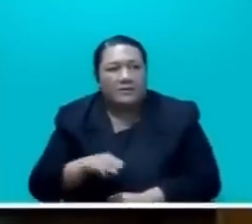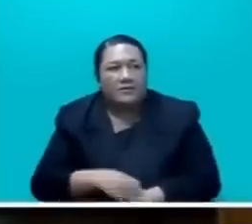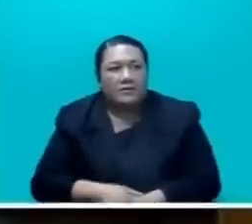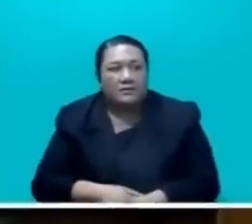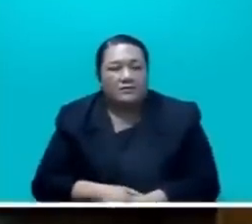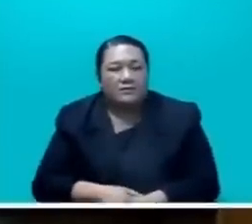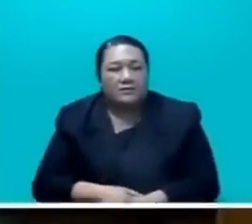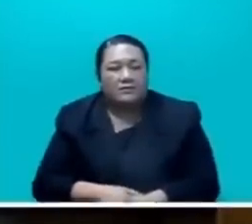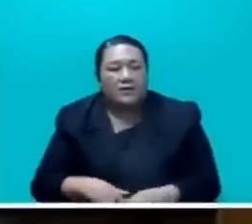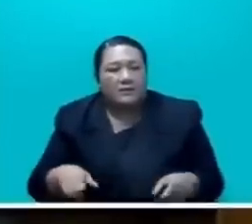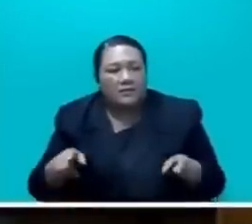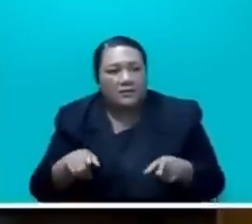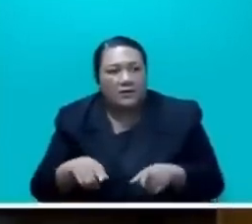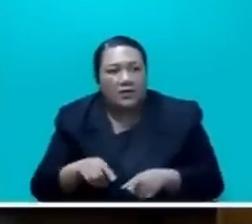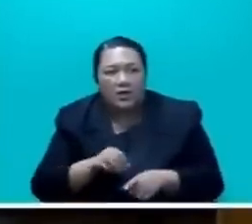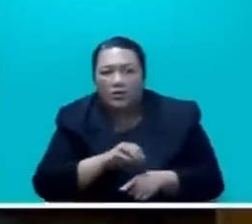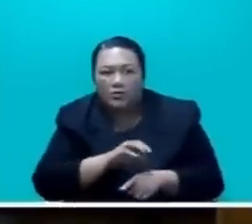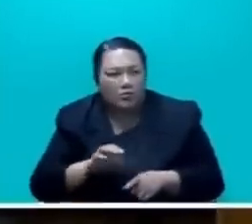law.